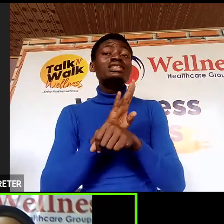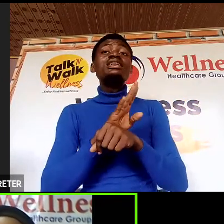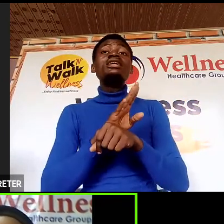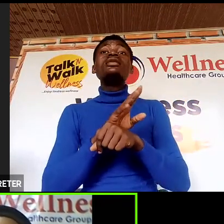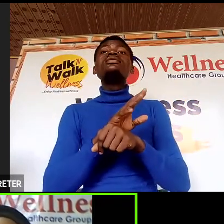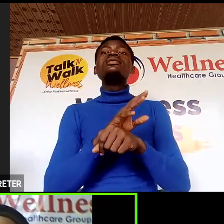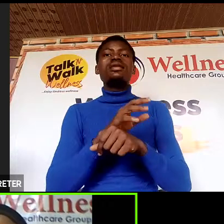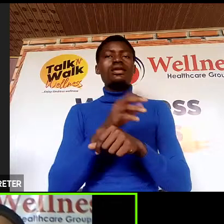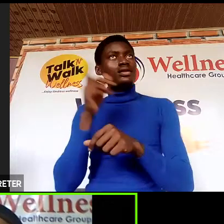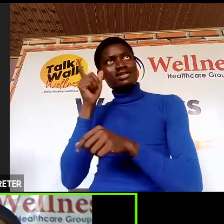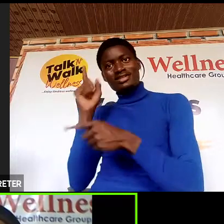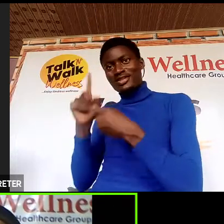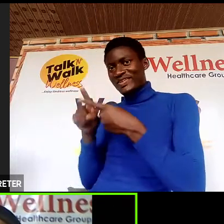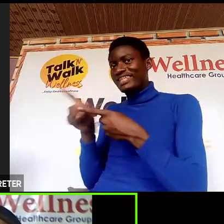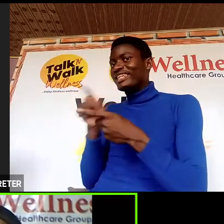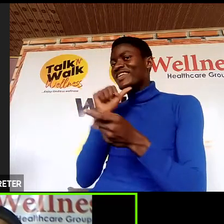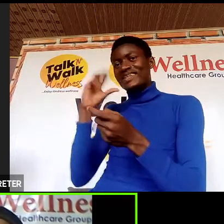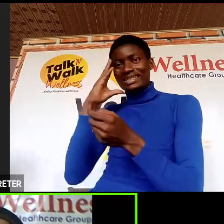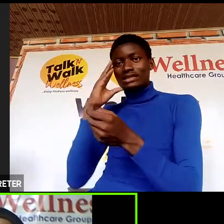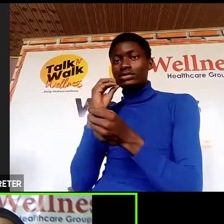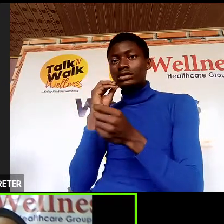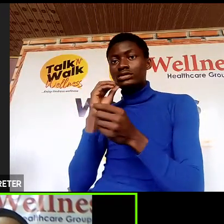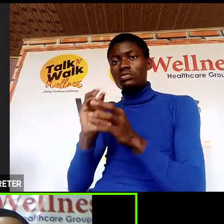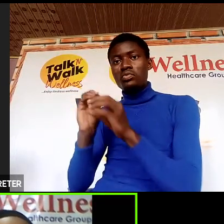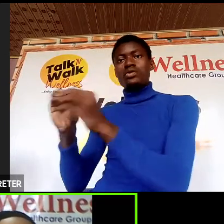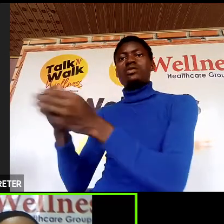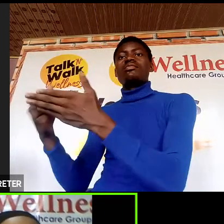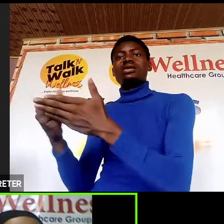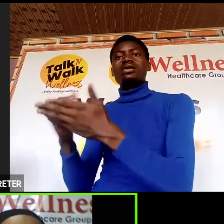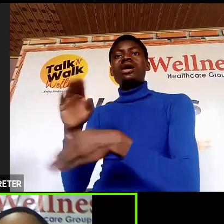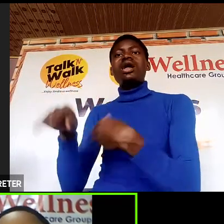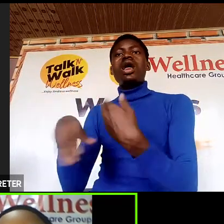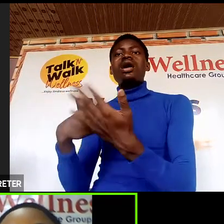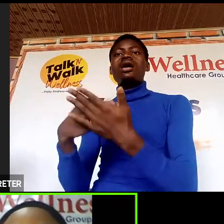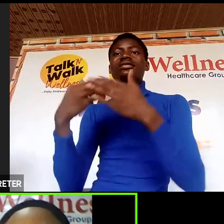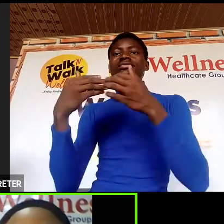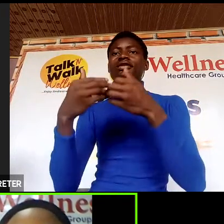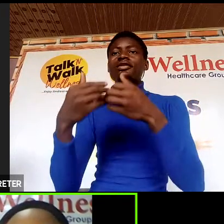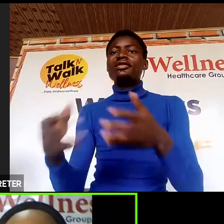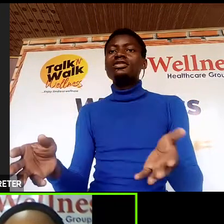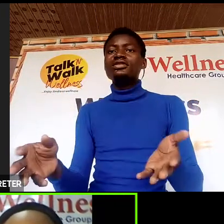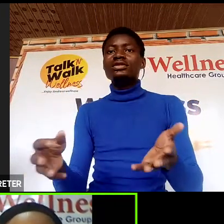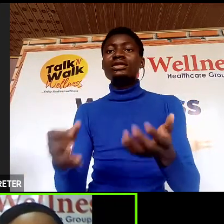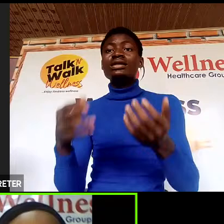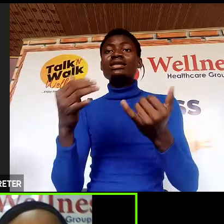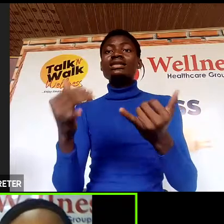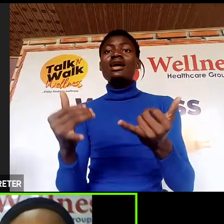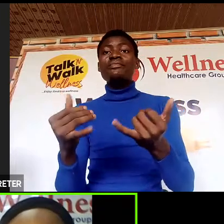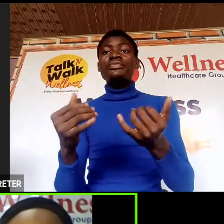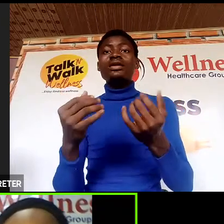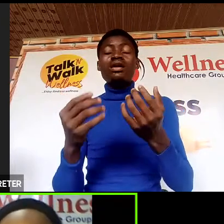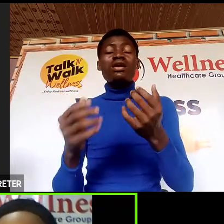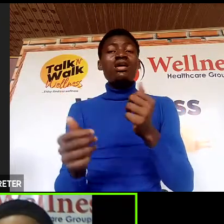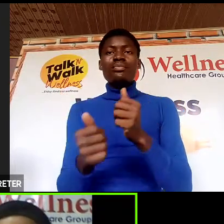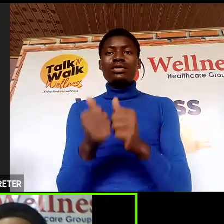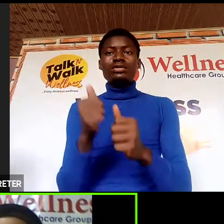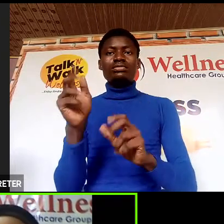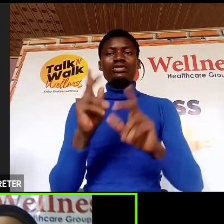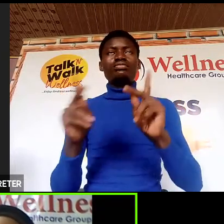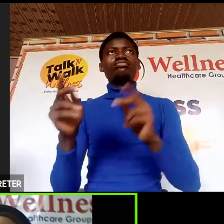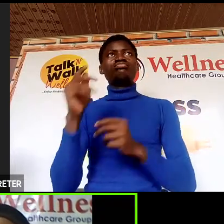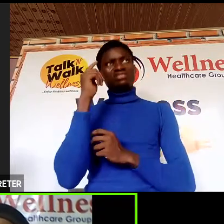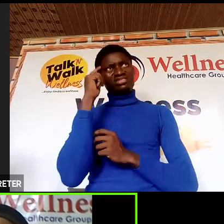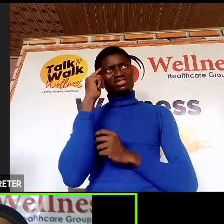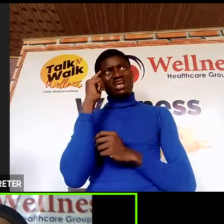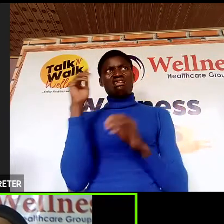career. Or a lot of us are even concentrating on our marital career. This is what you should learn about marriage. I think all of us need to learn about money now